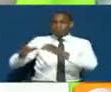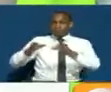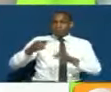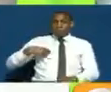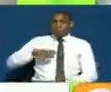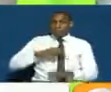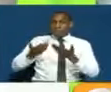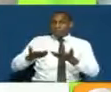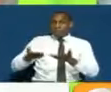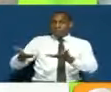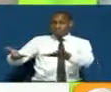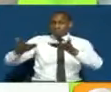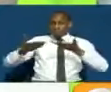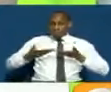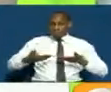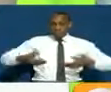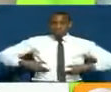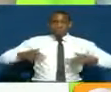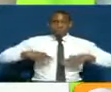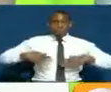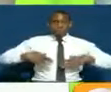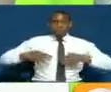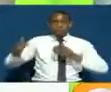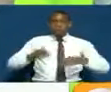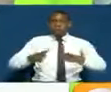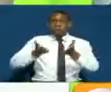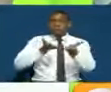parties by giving young people a chance to serve.